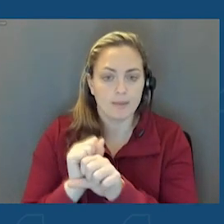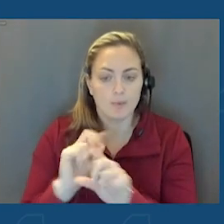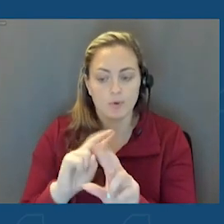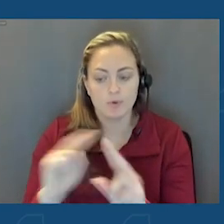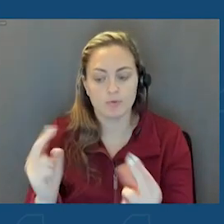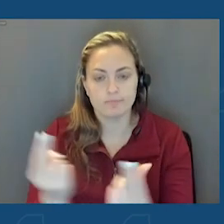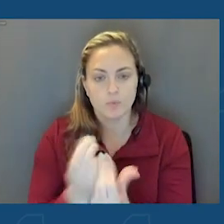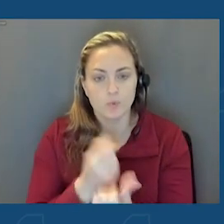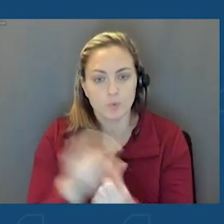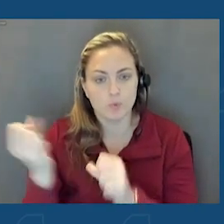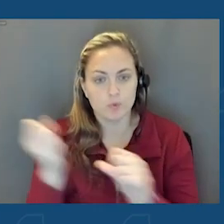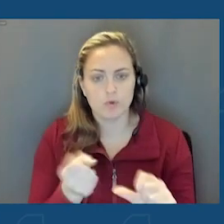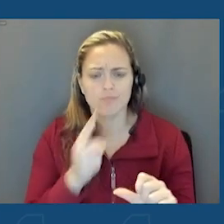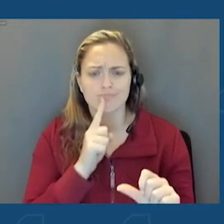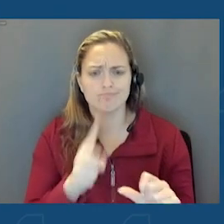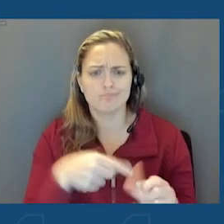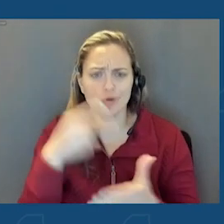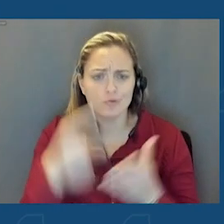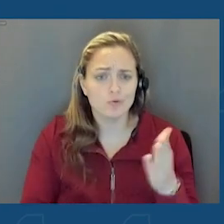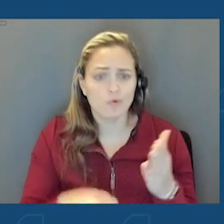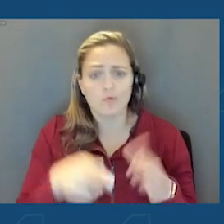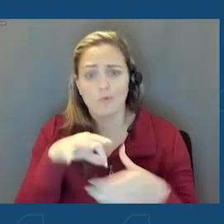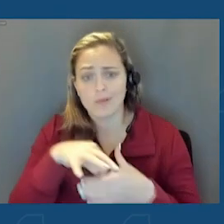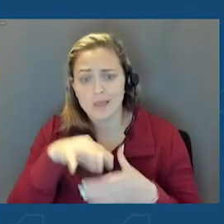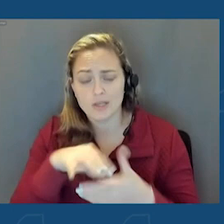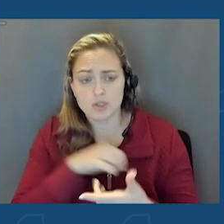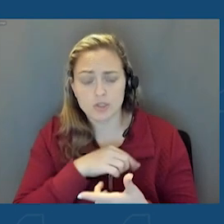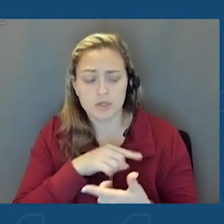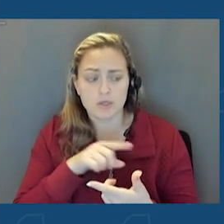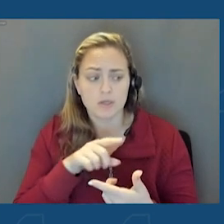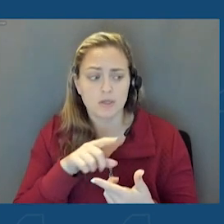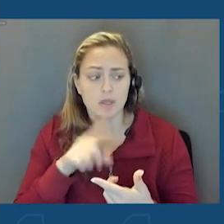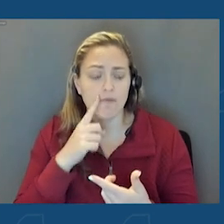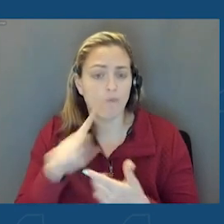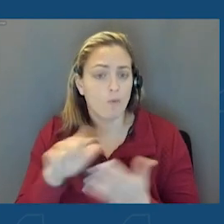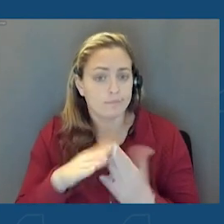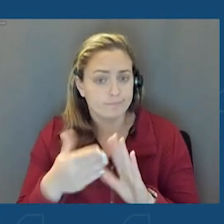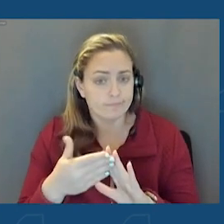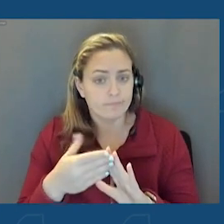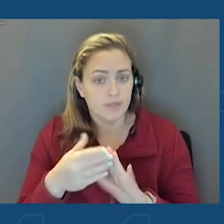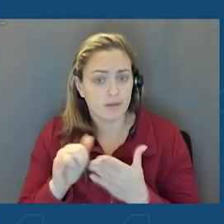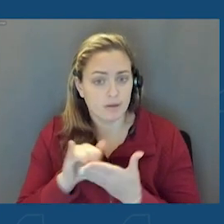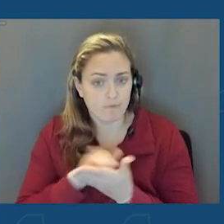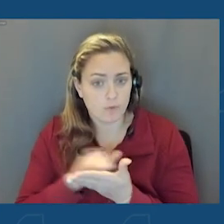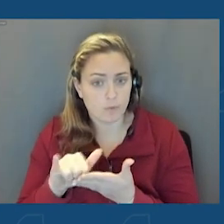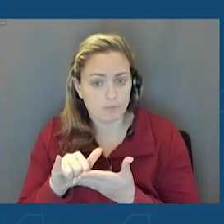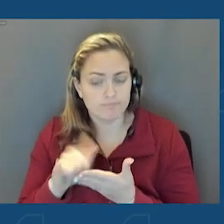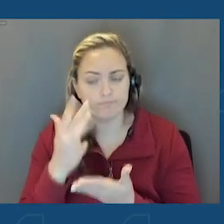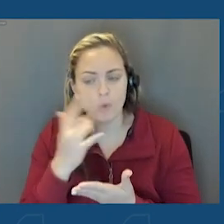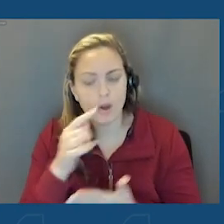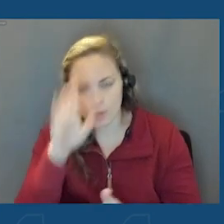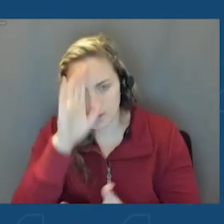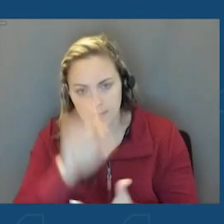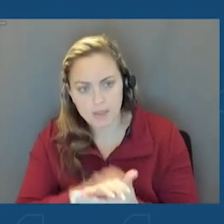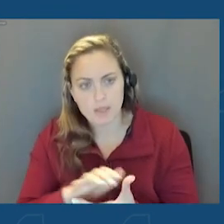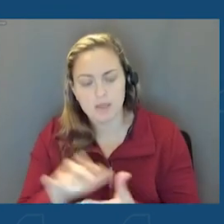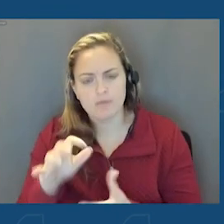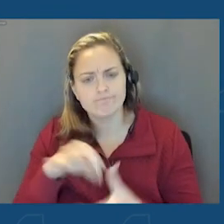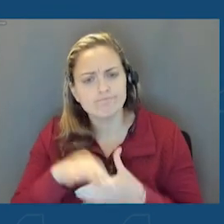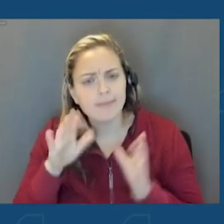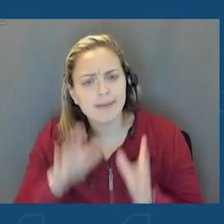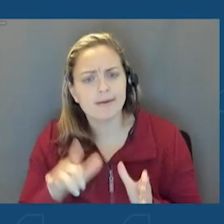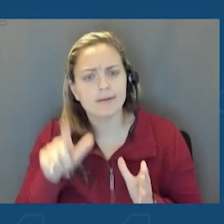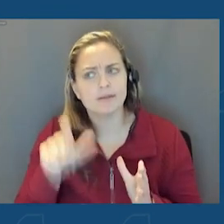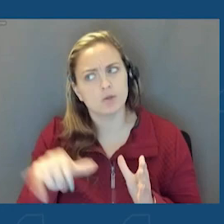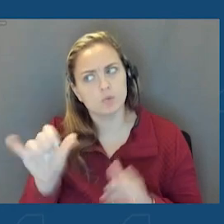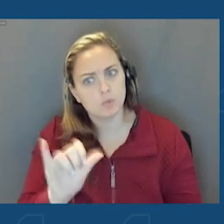delivered real results in elections for the city of New York, because we believe candidates had to